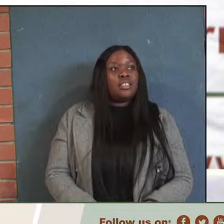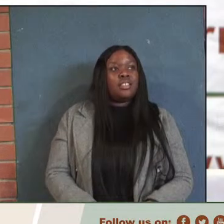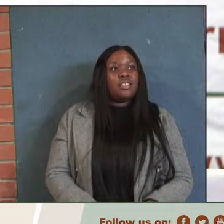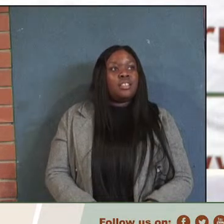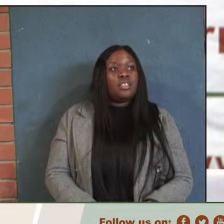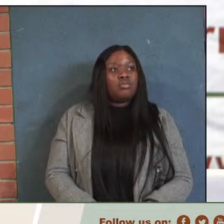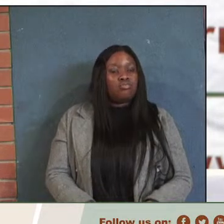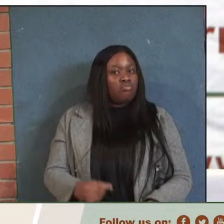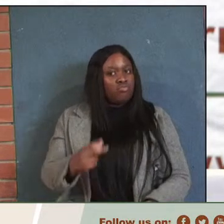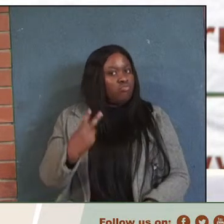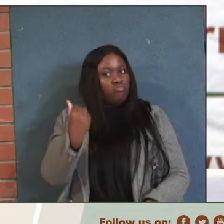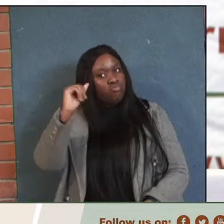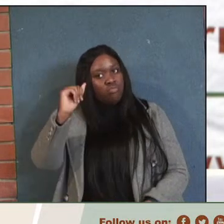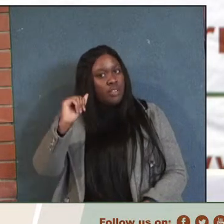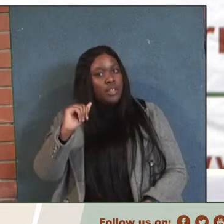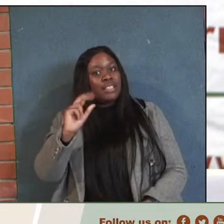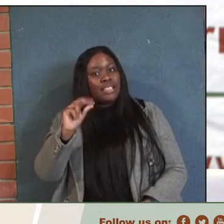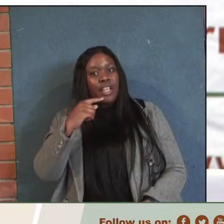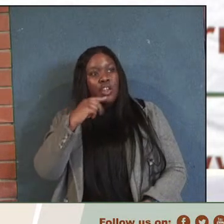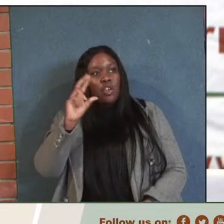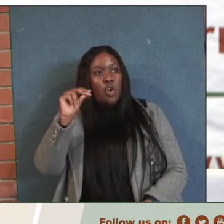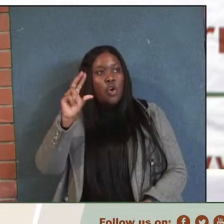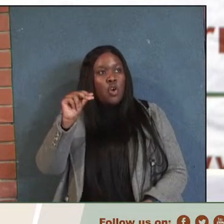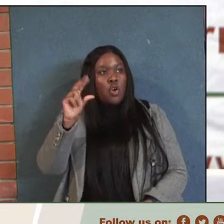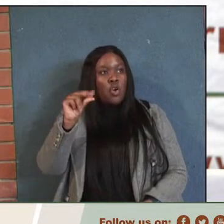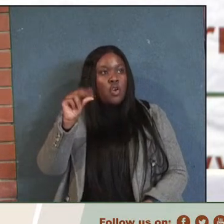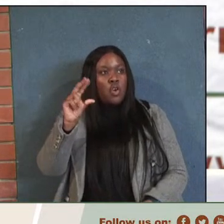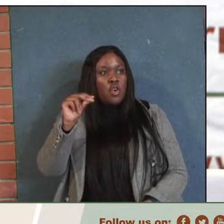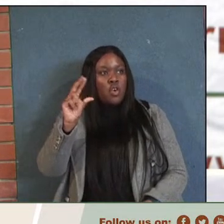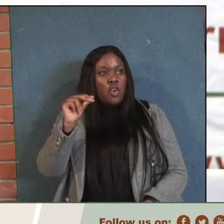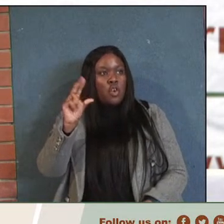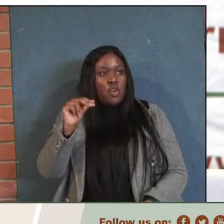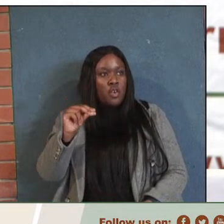And all those not in favor say no. No!